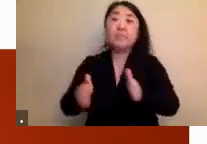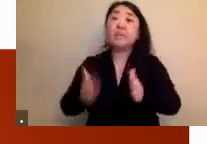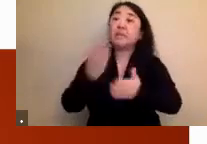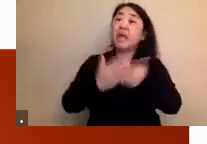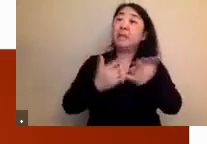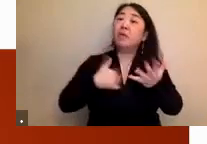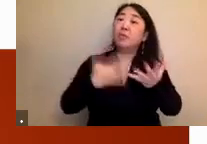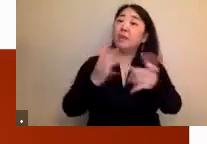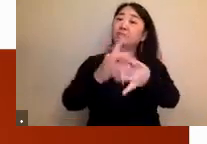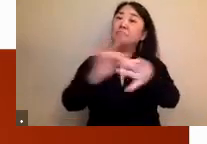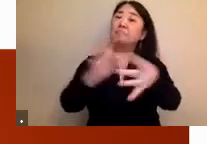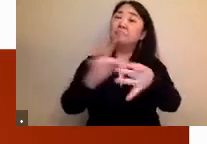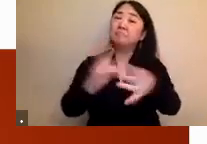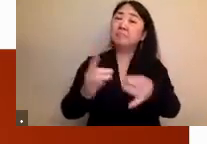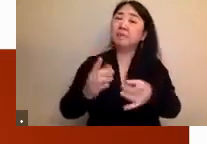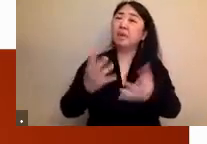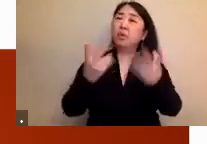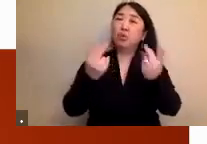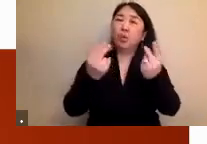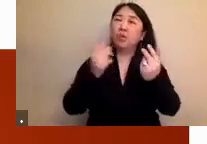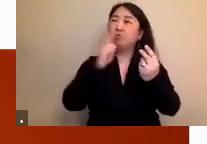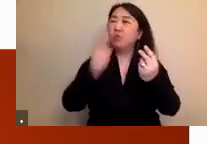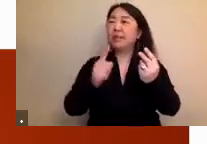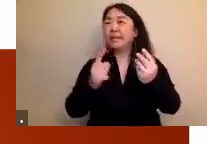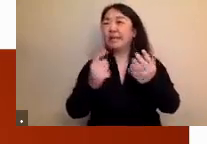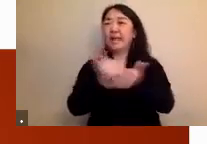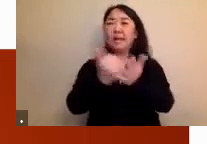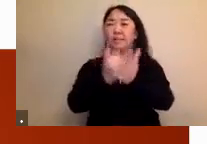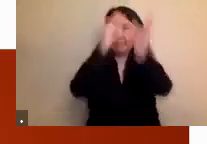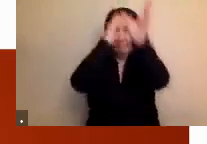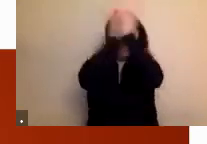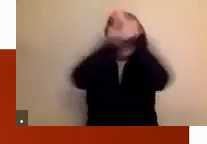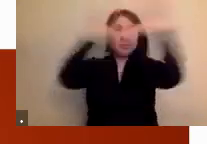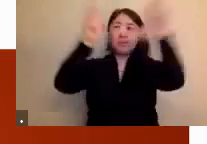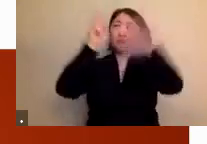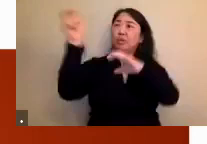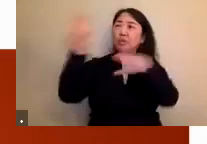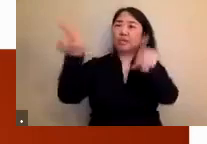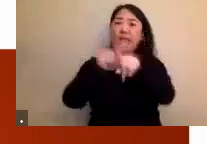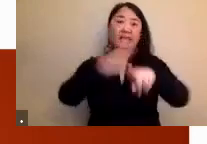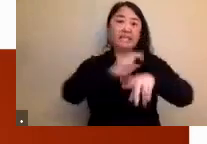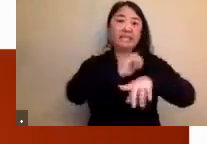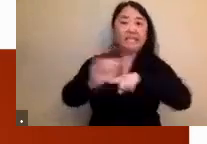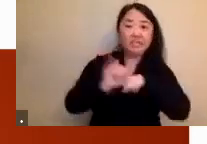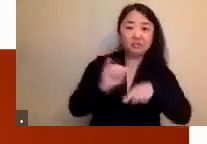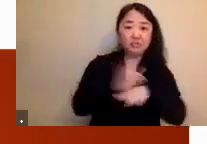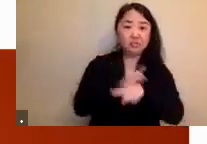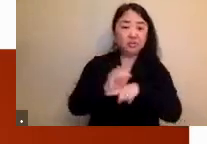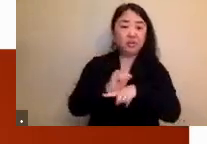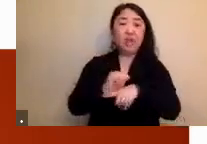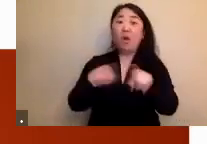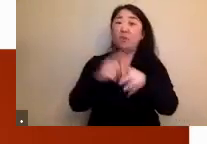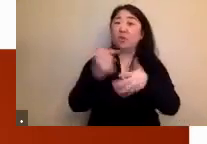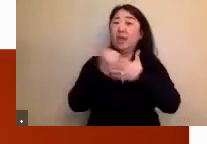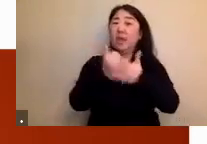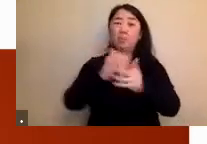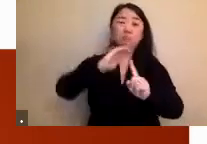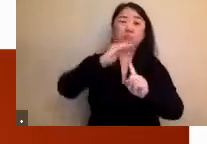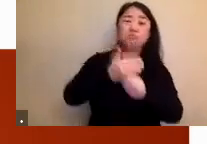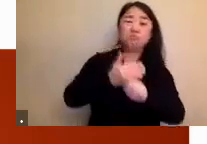what transportation as an industry looks like. It also shaped the laws